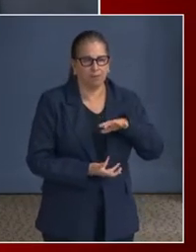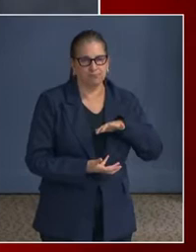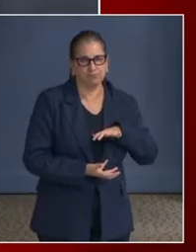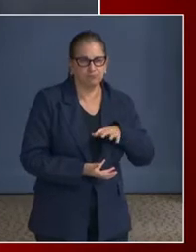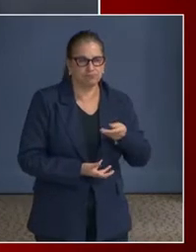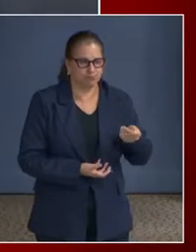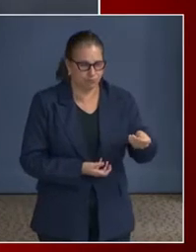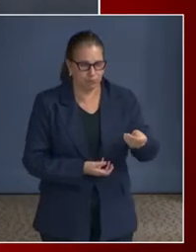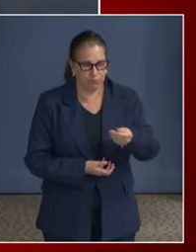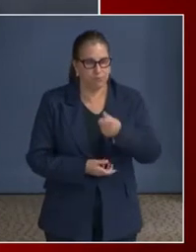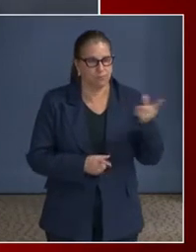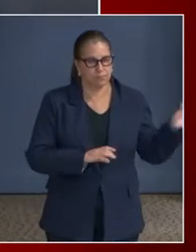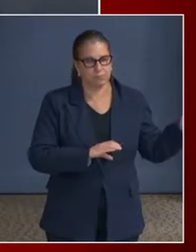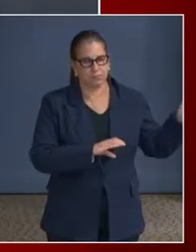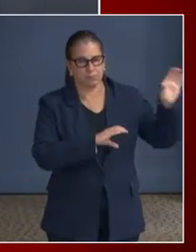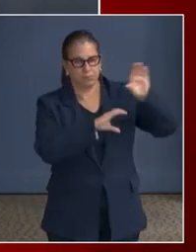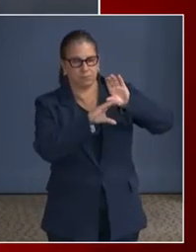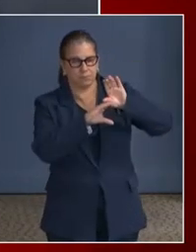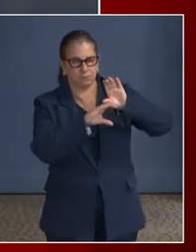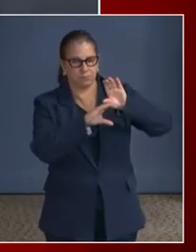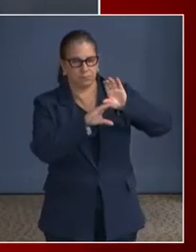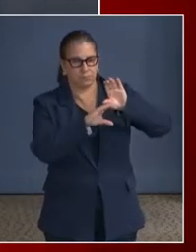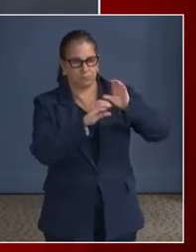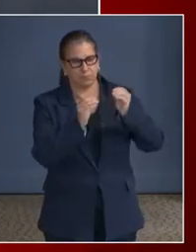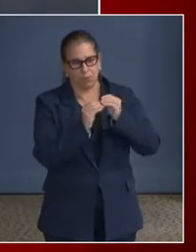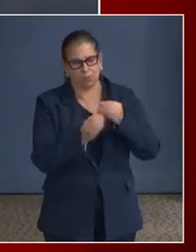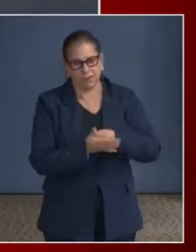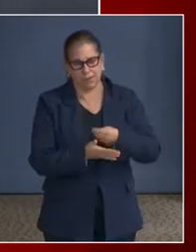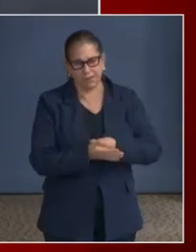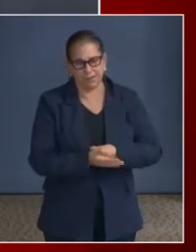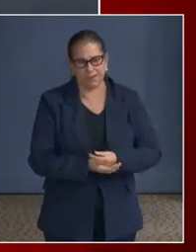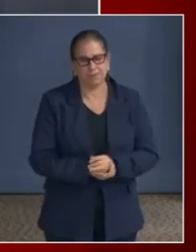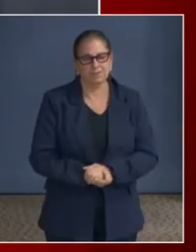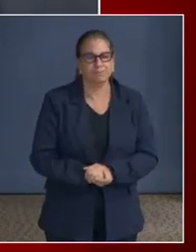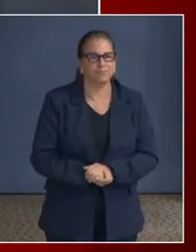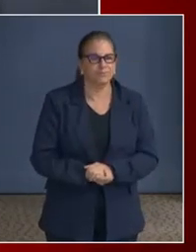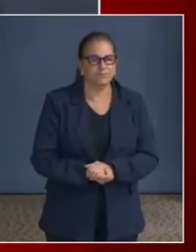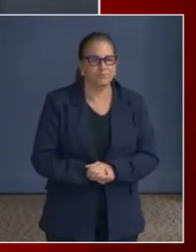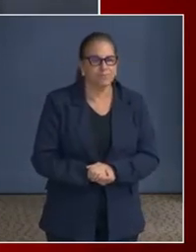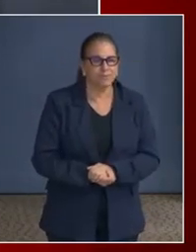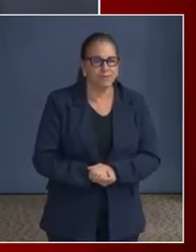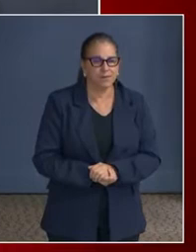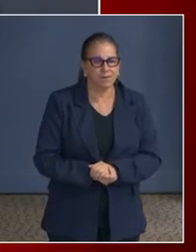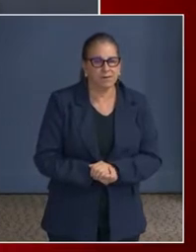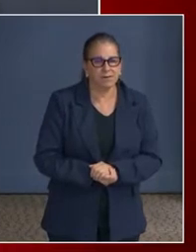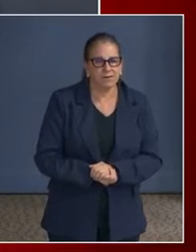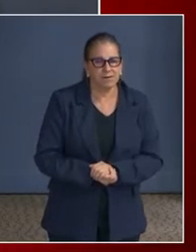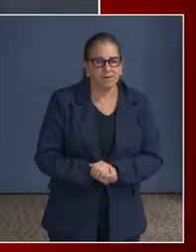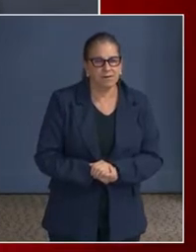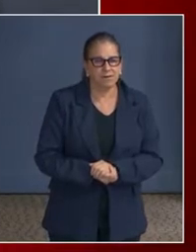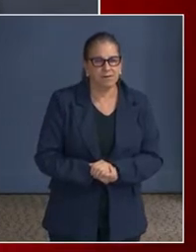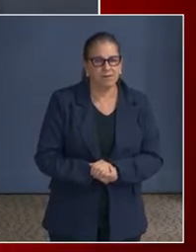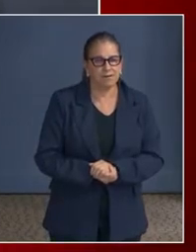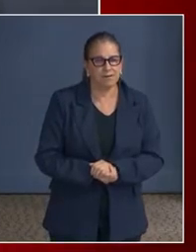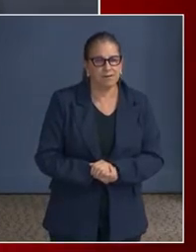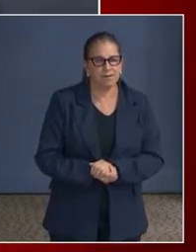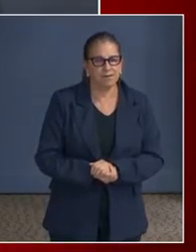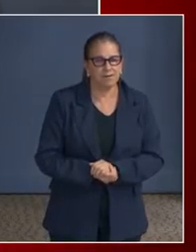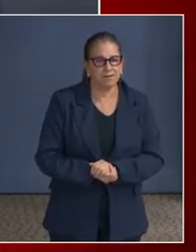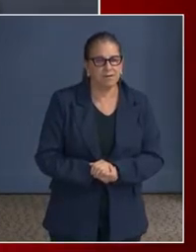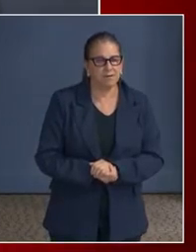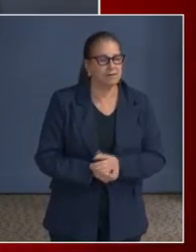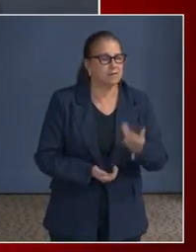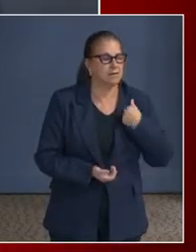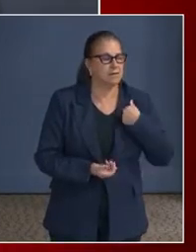of Representatives, the Senate, and the President passed I don't want to call it a bonus payment, but it's on top of